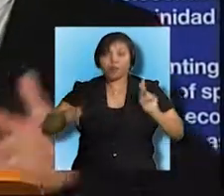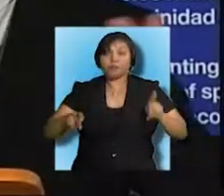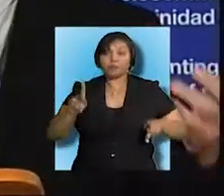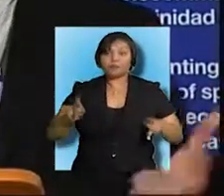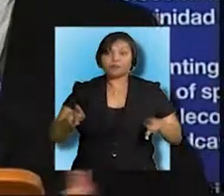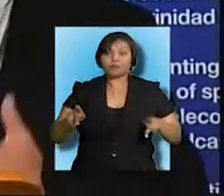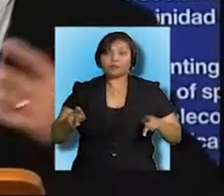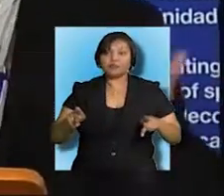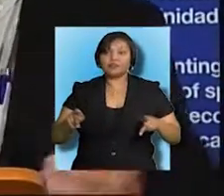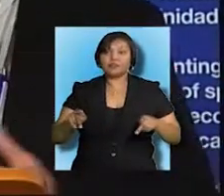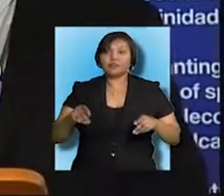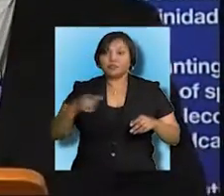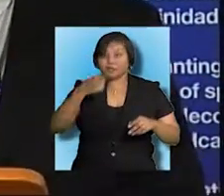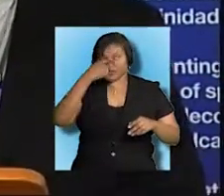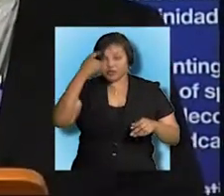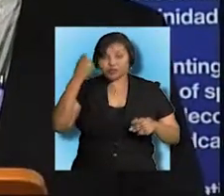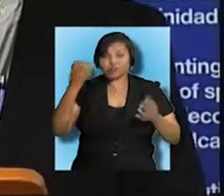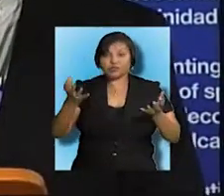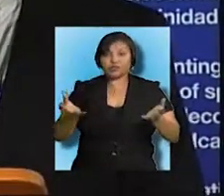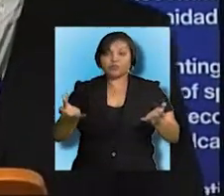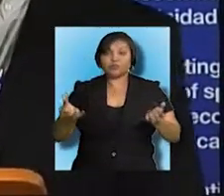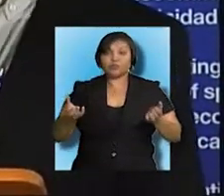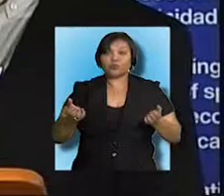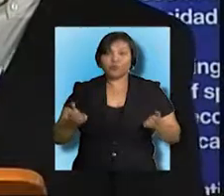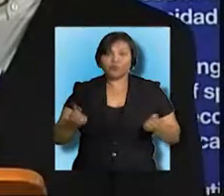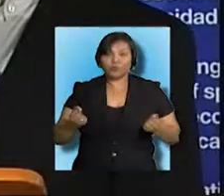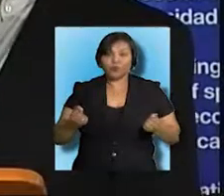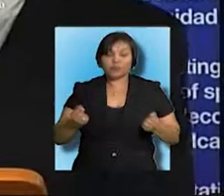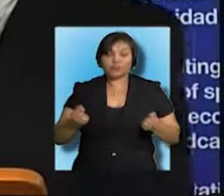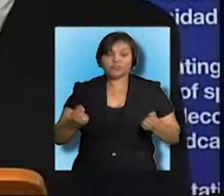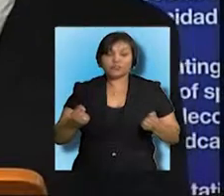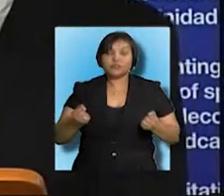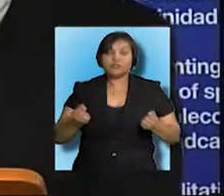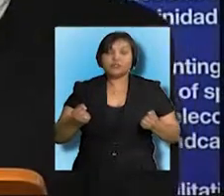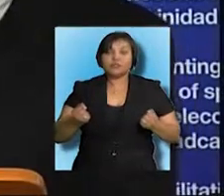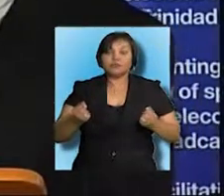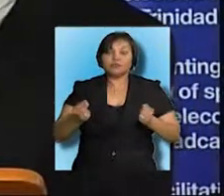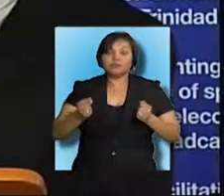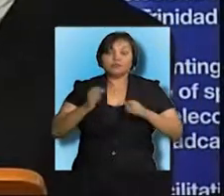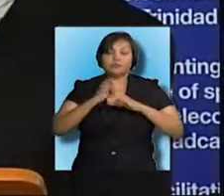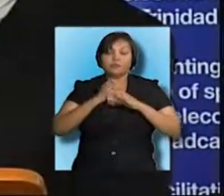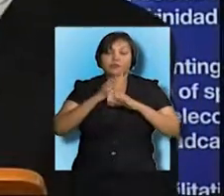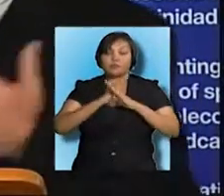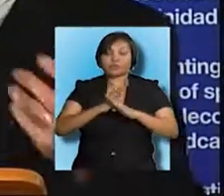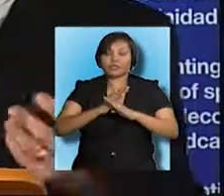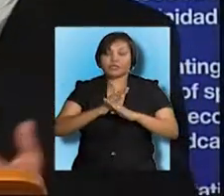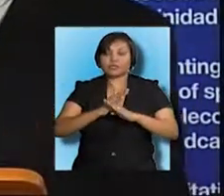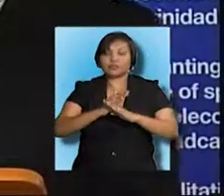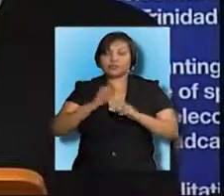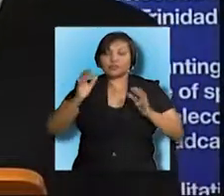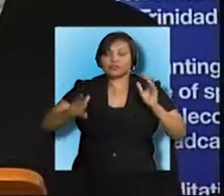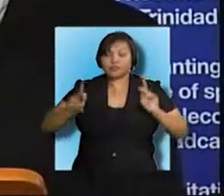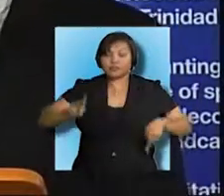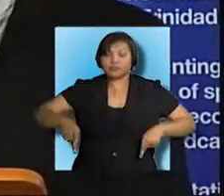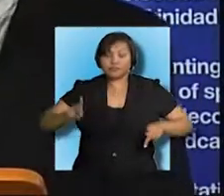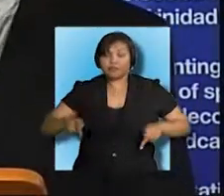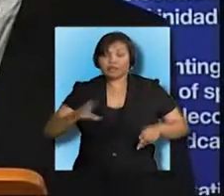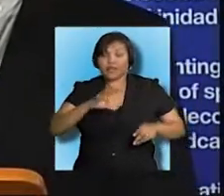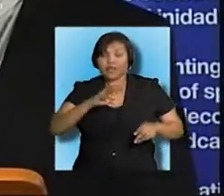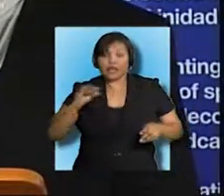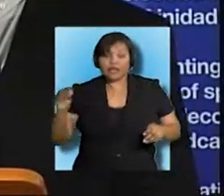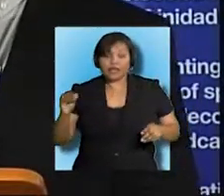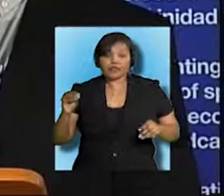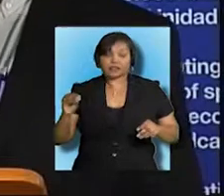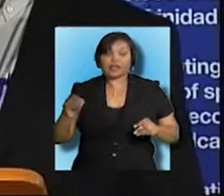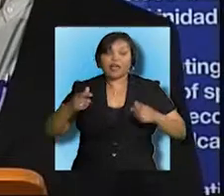here. You don't want to, in the name of protecting the consumer or the citizen, really undermine freedom of